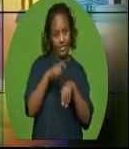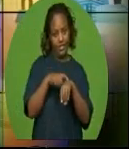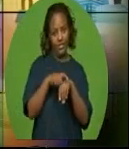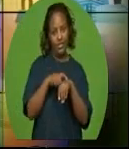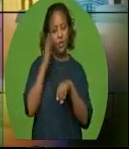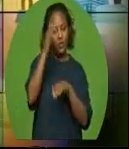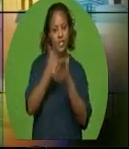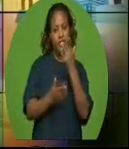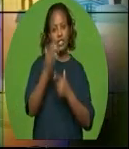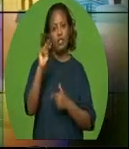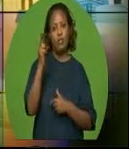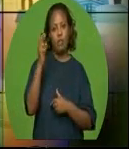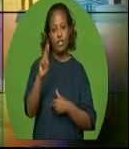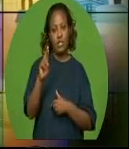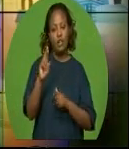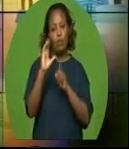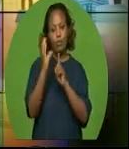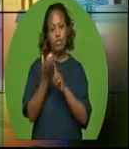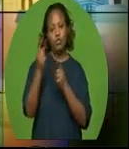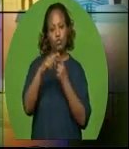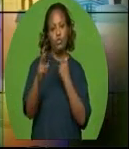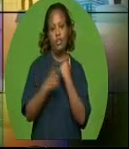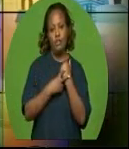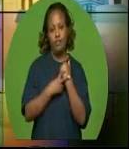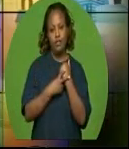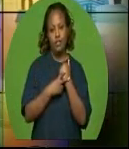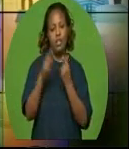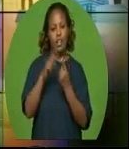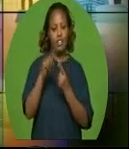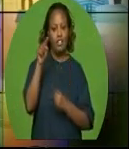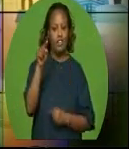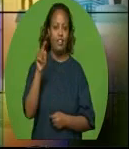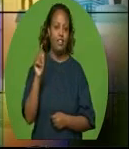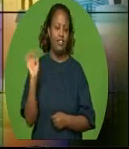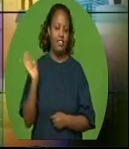next lesson, we will discuss the marginal propensity to save.